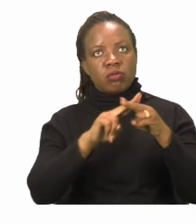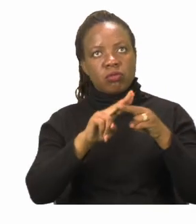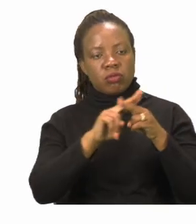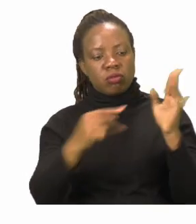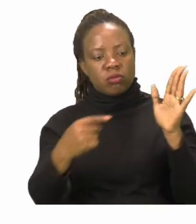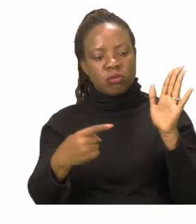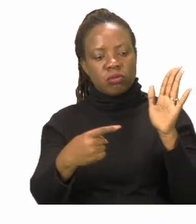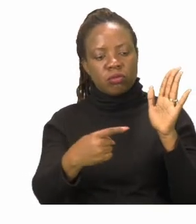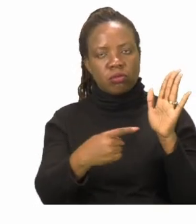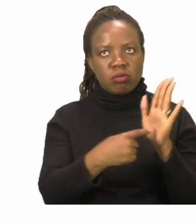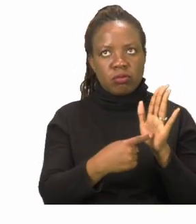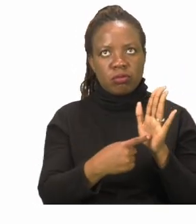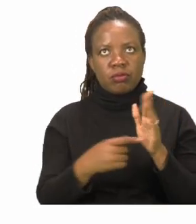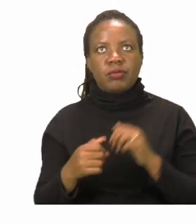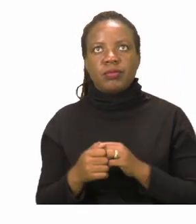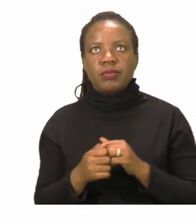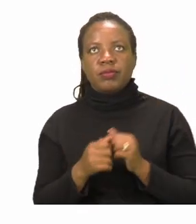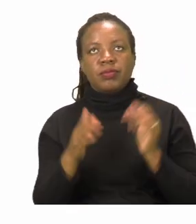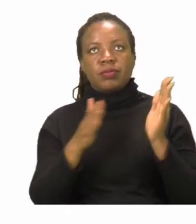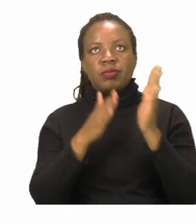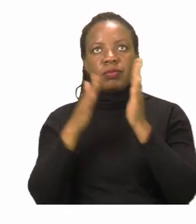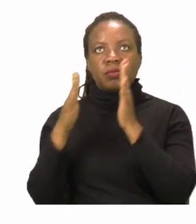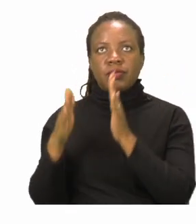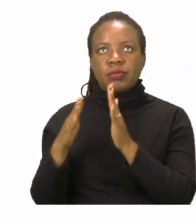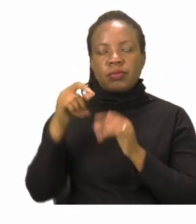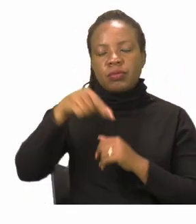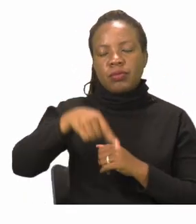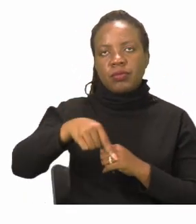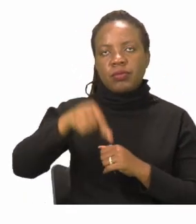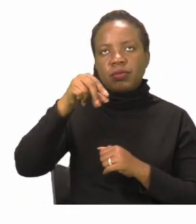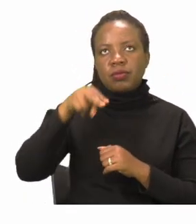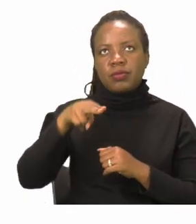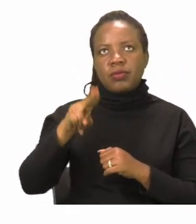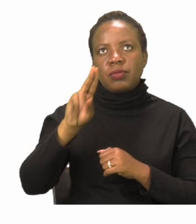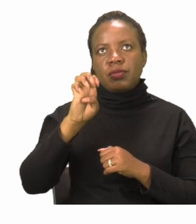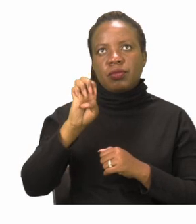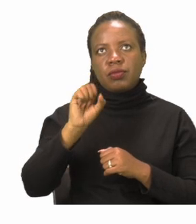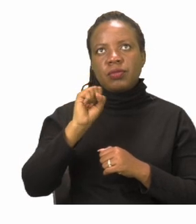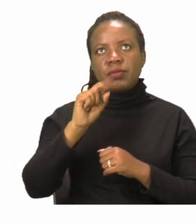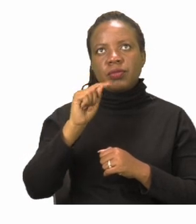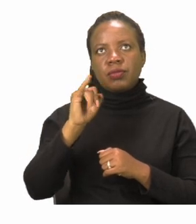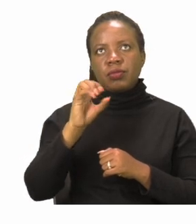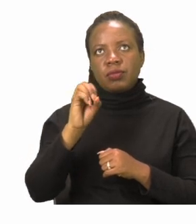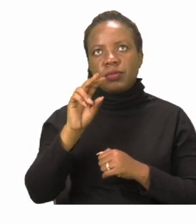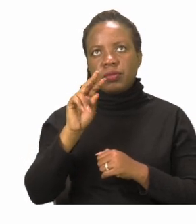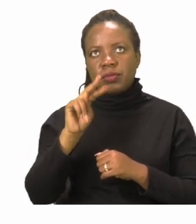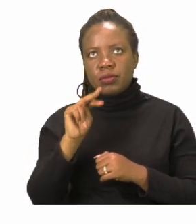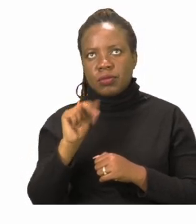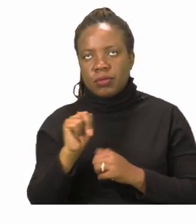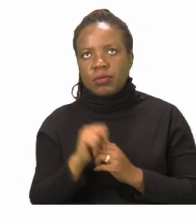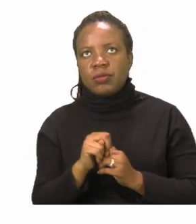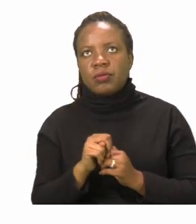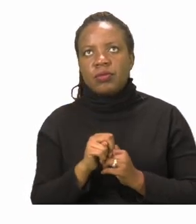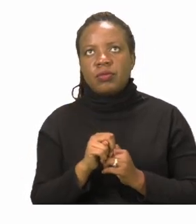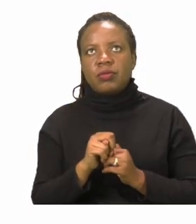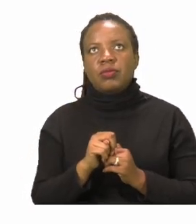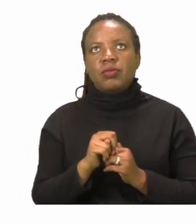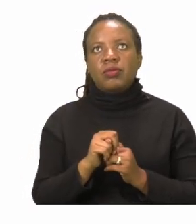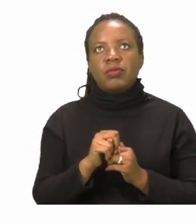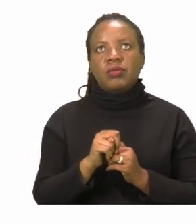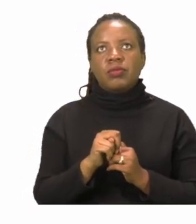a question. A question sentence asks about something and ends with